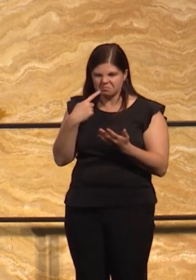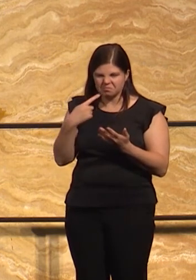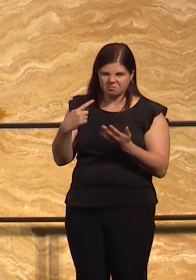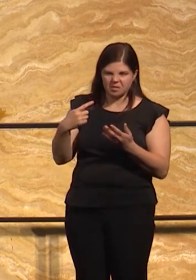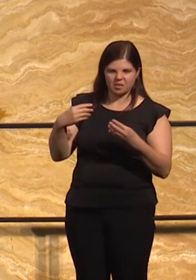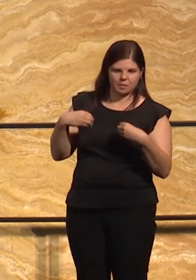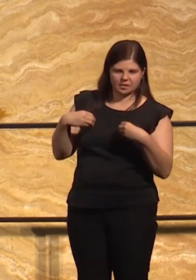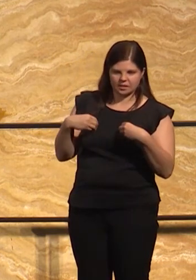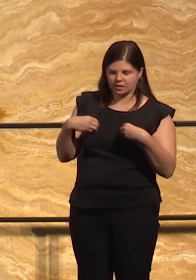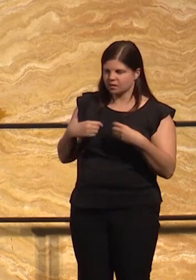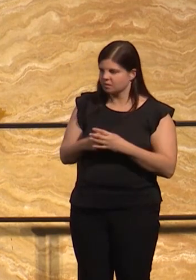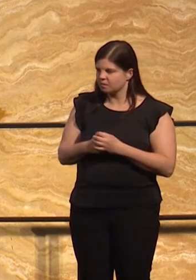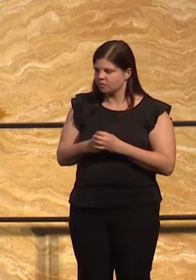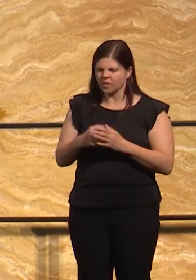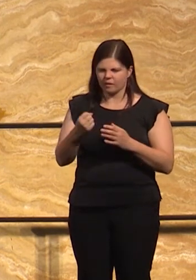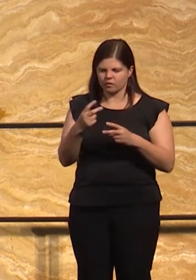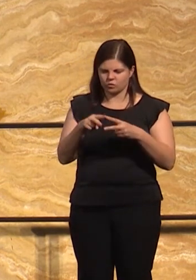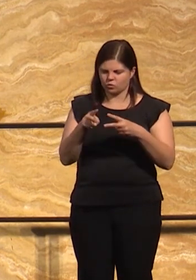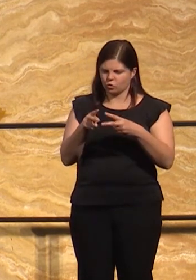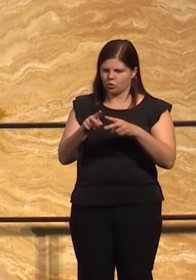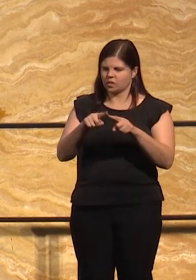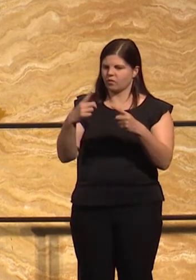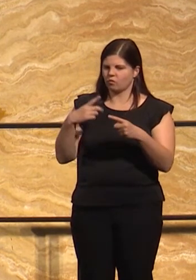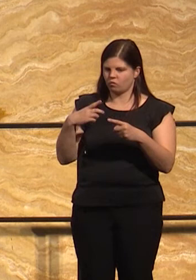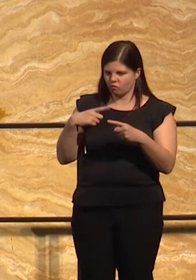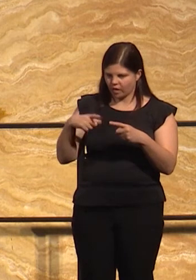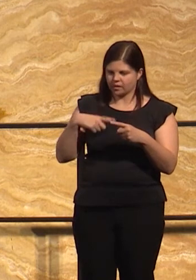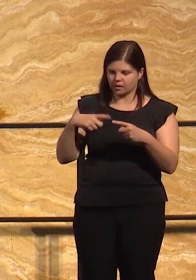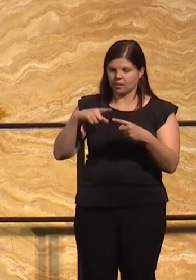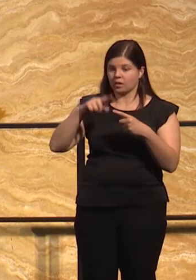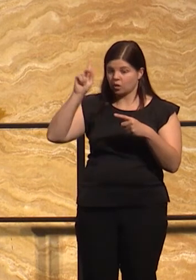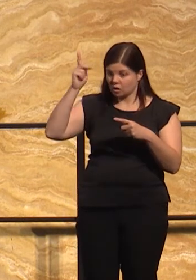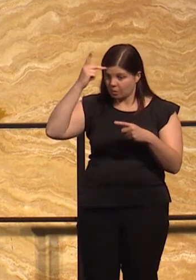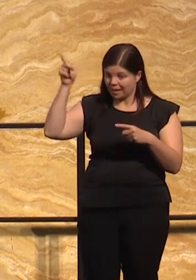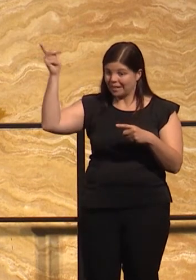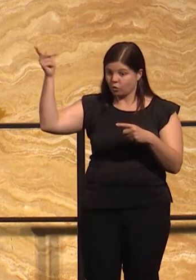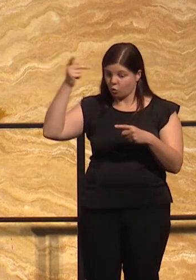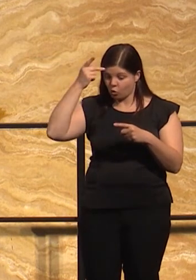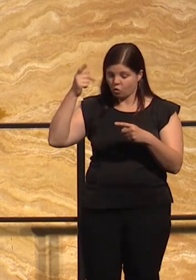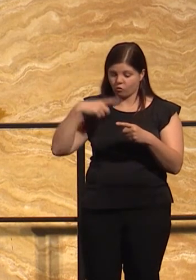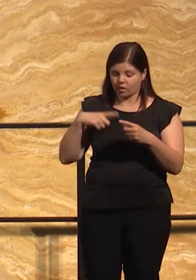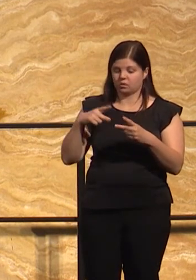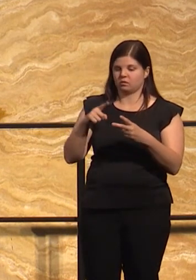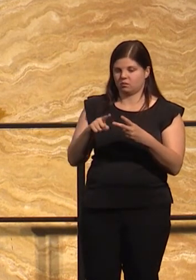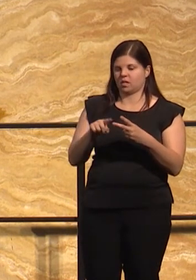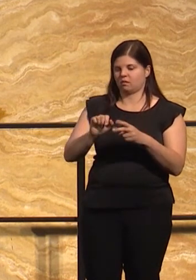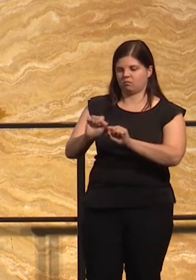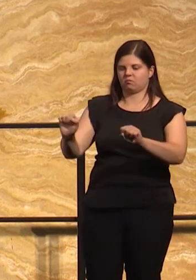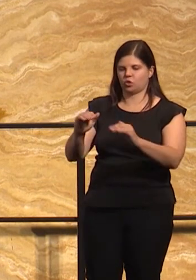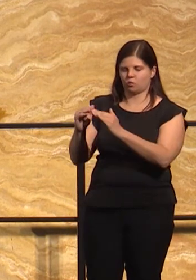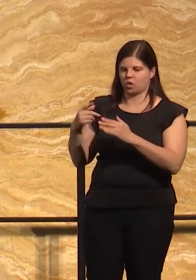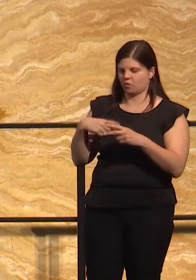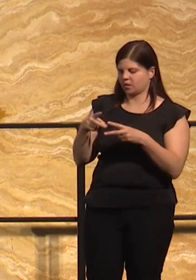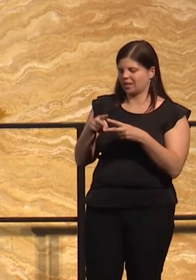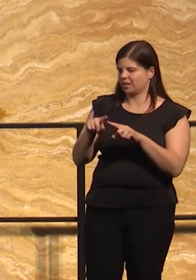the publicly stated reasons are different from the political reasons why they went. We can deconstruct Libya for a long time,